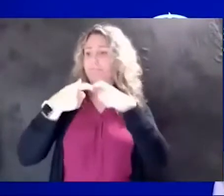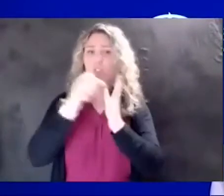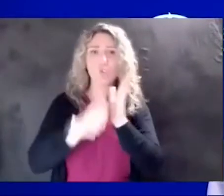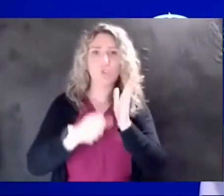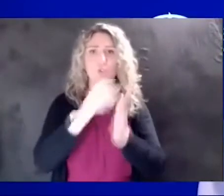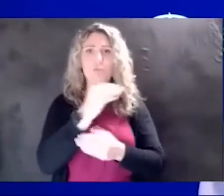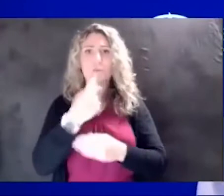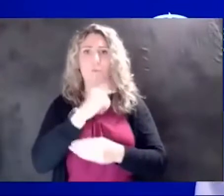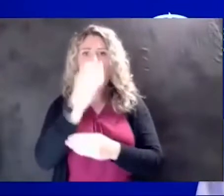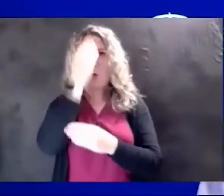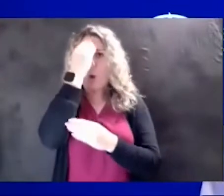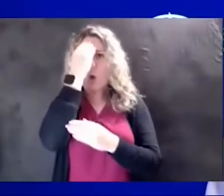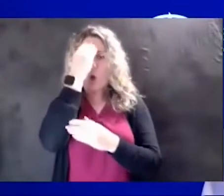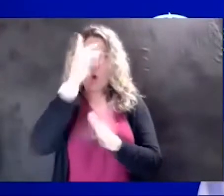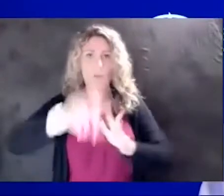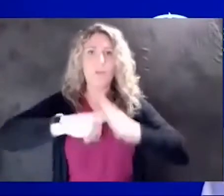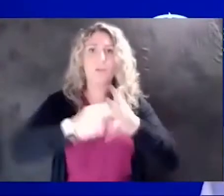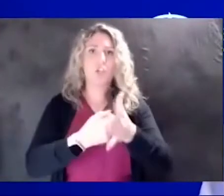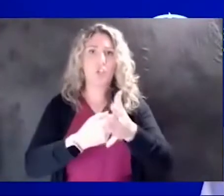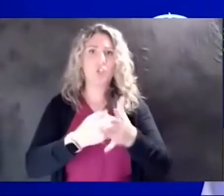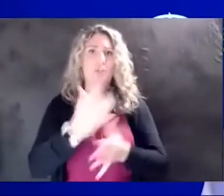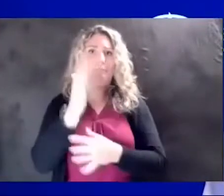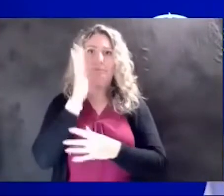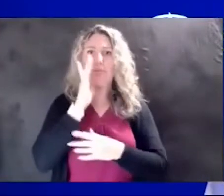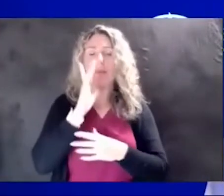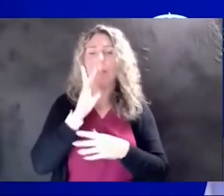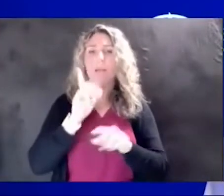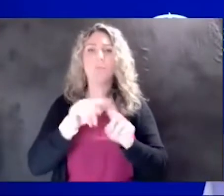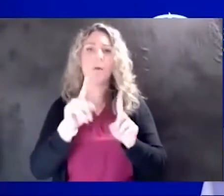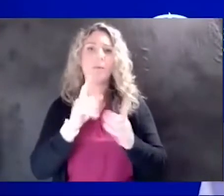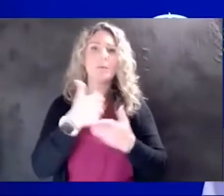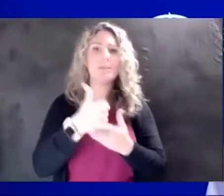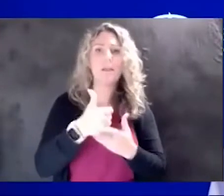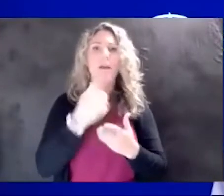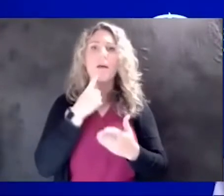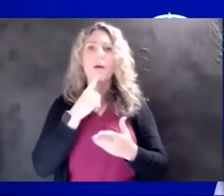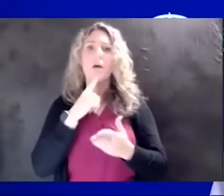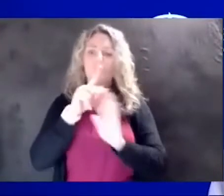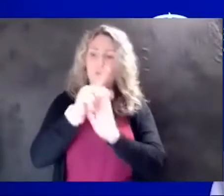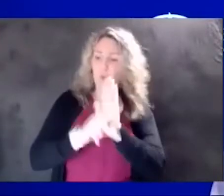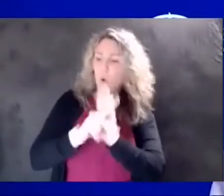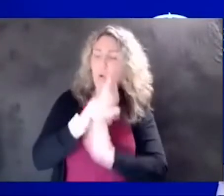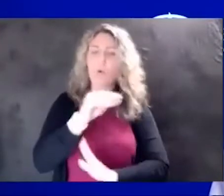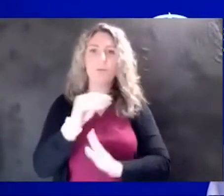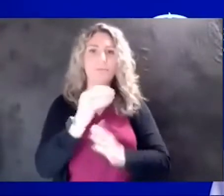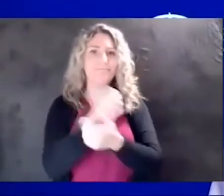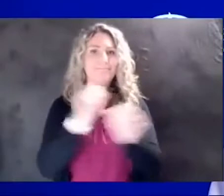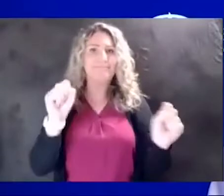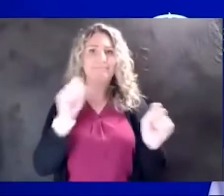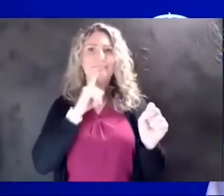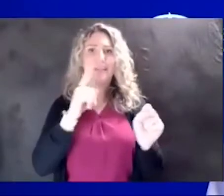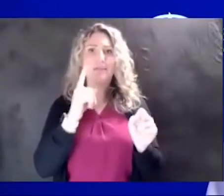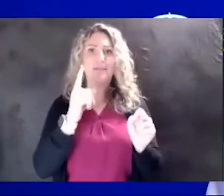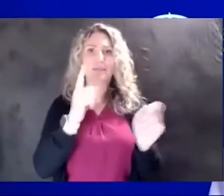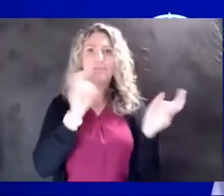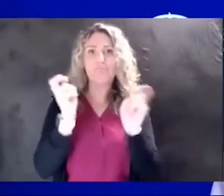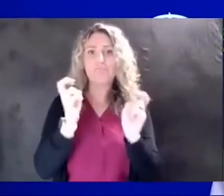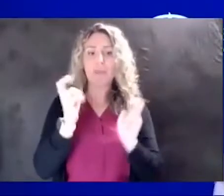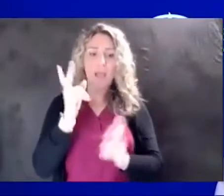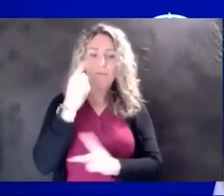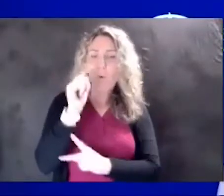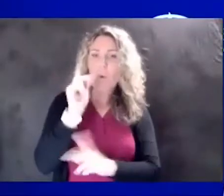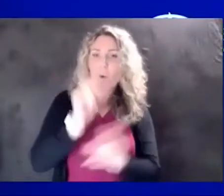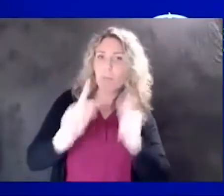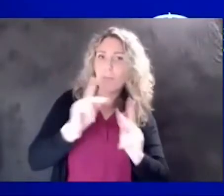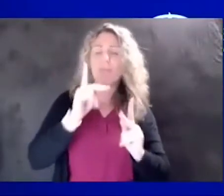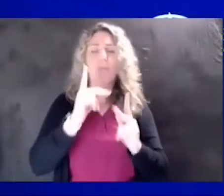initially, and that was also to help get in our protocols and our safety measures for the people that are undergoing surgery. But